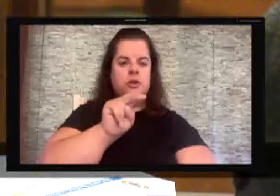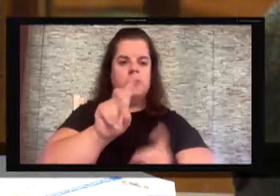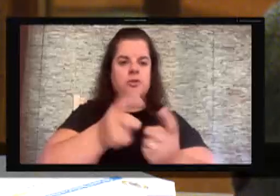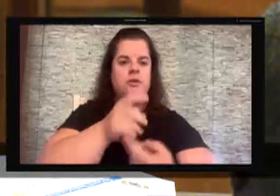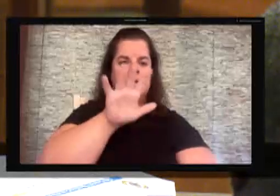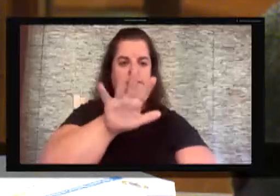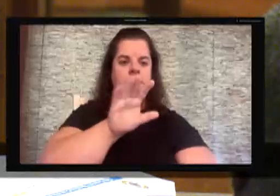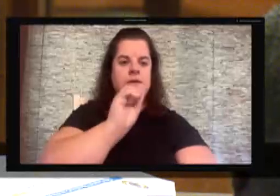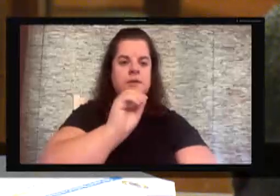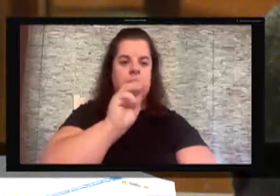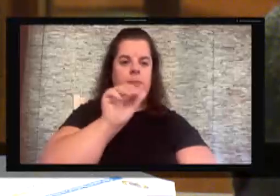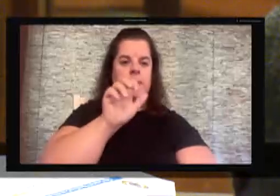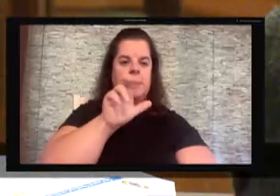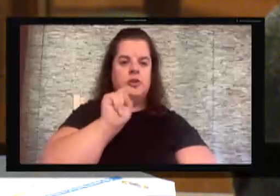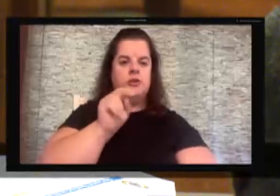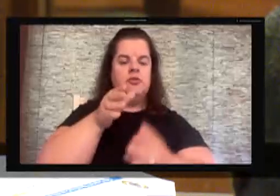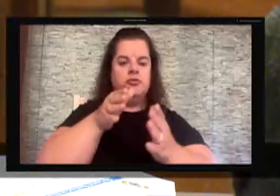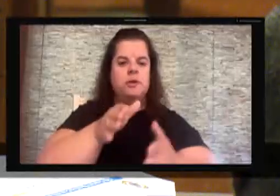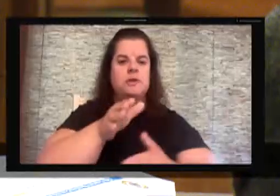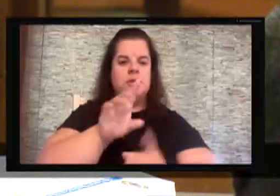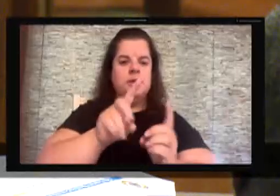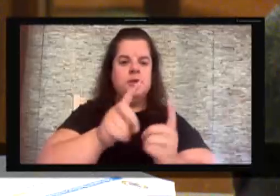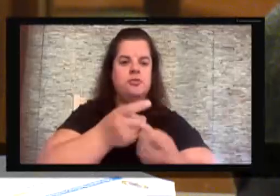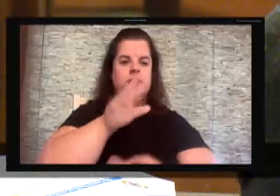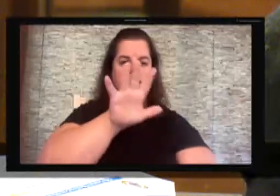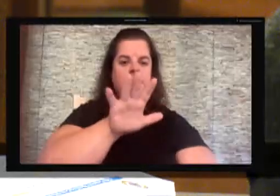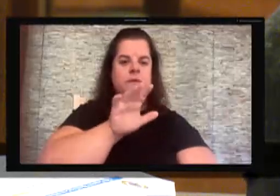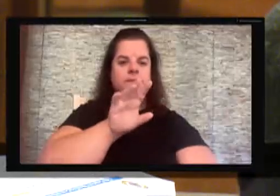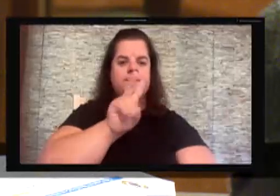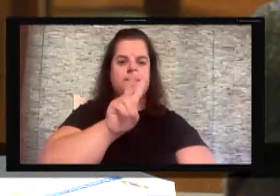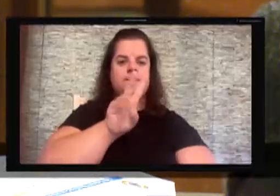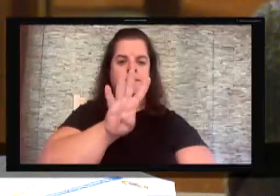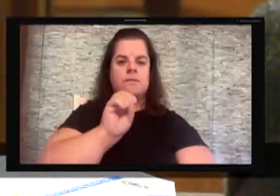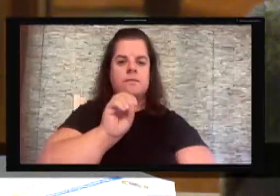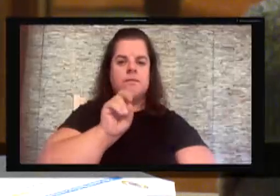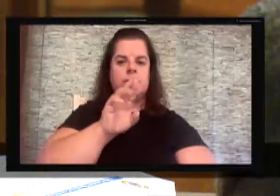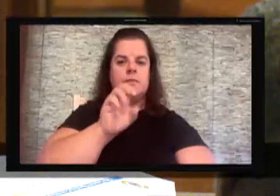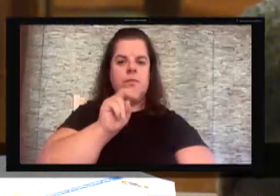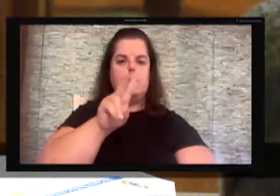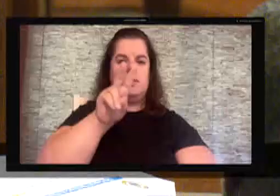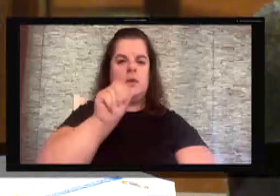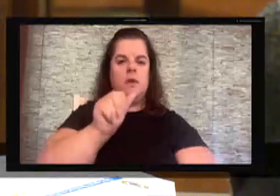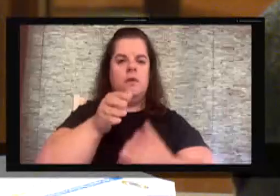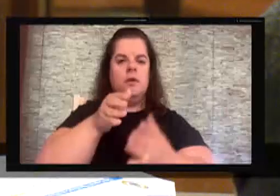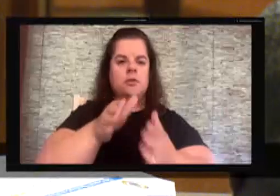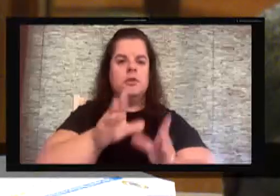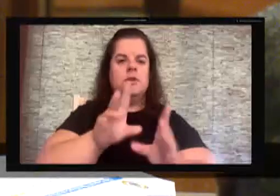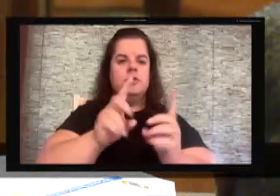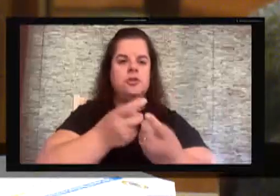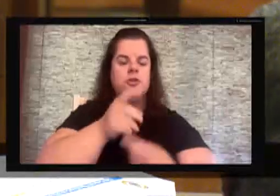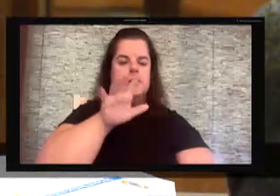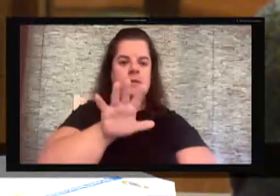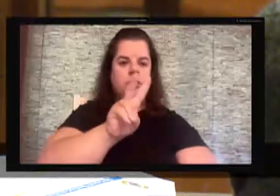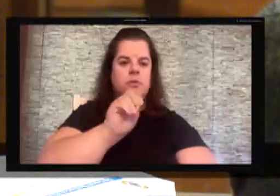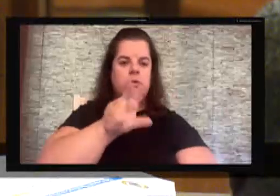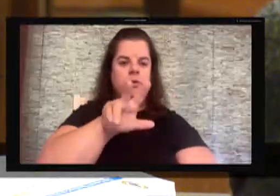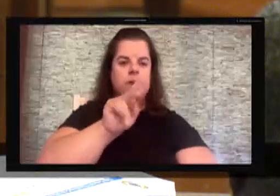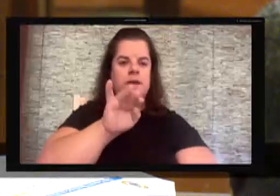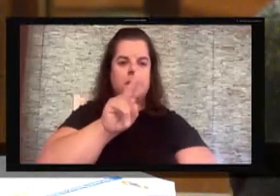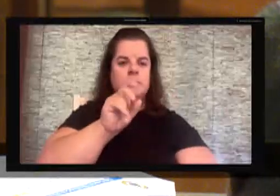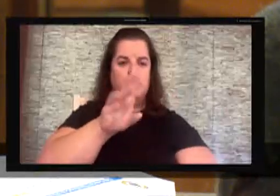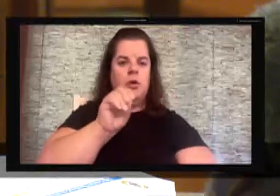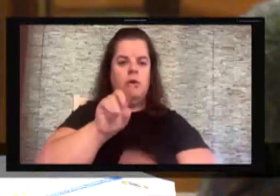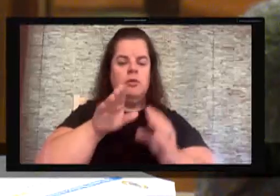5, 0 Mansion Street, Council District 5, 240 Renova Street, Council District 5, 203 Kingsborough Street,